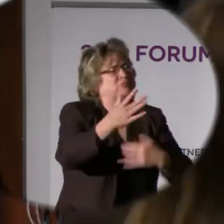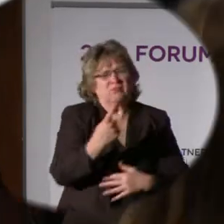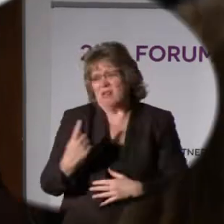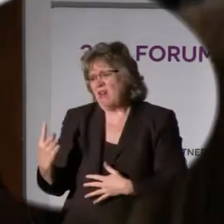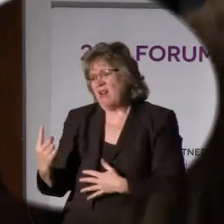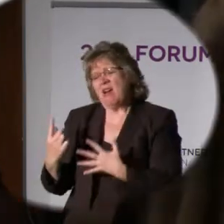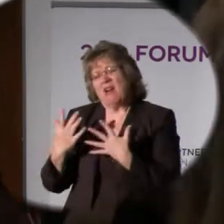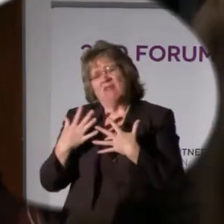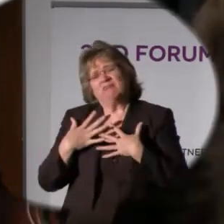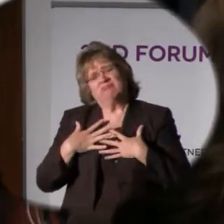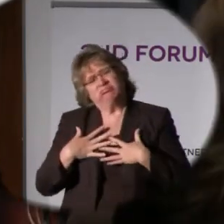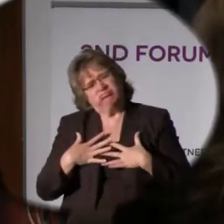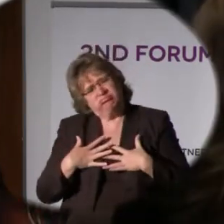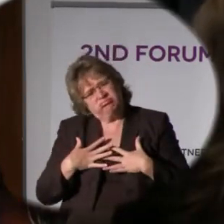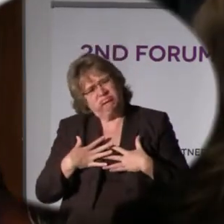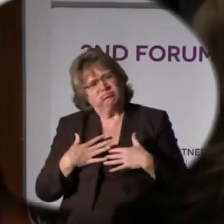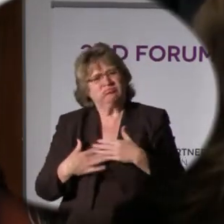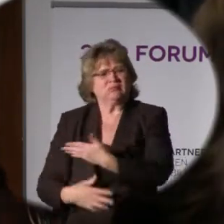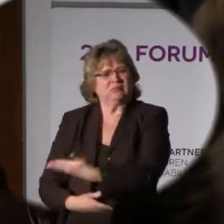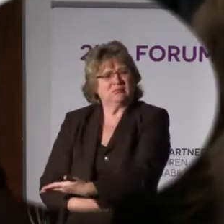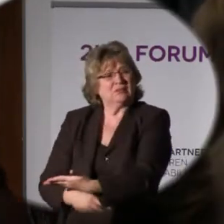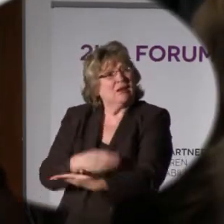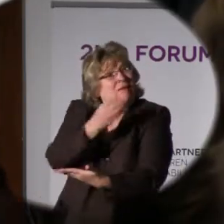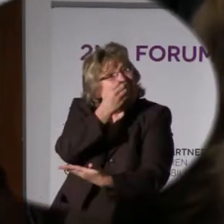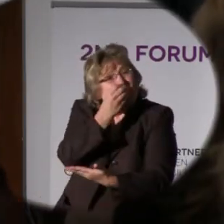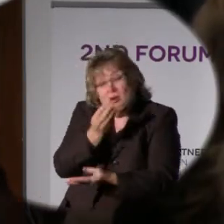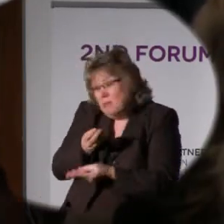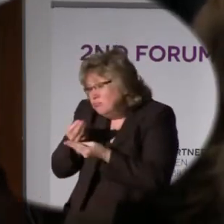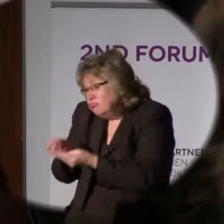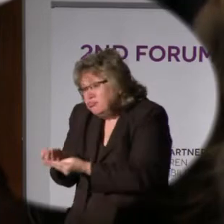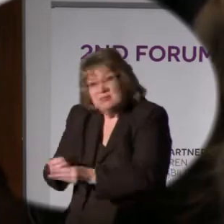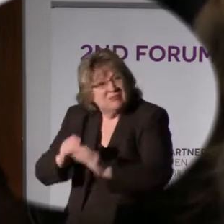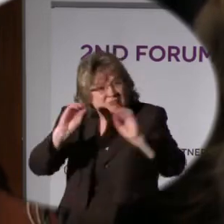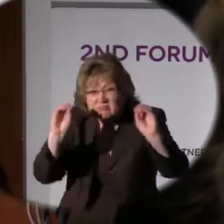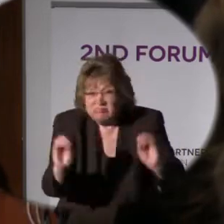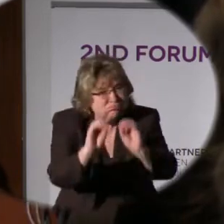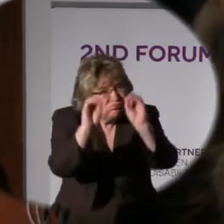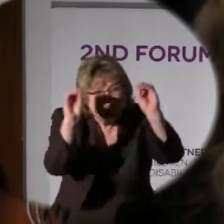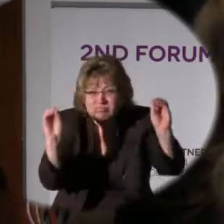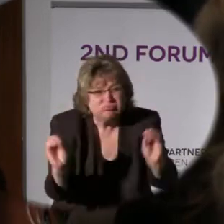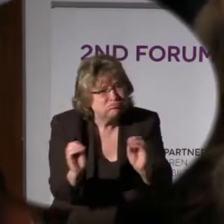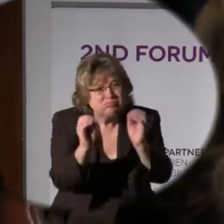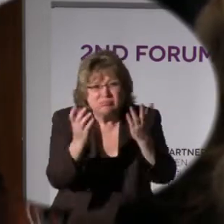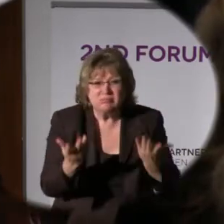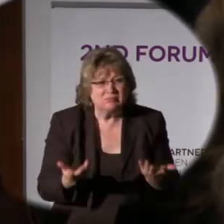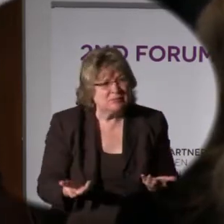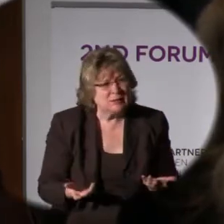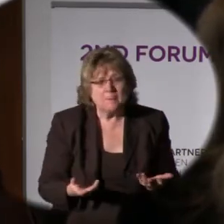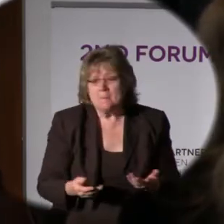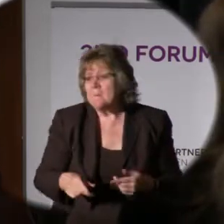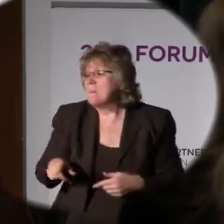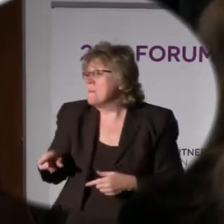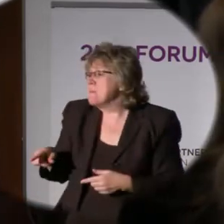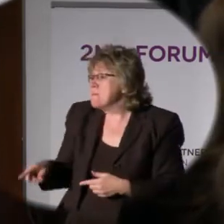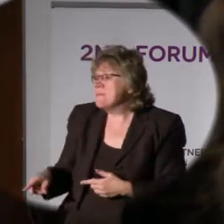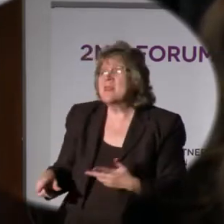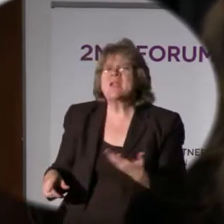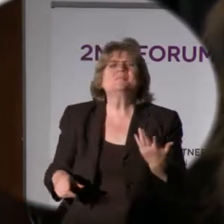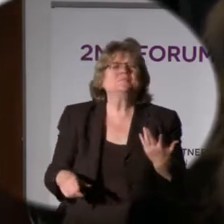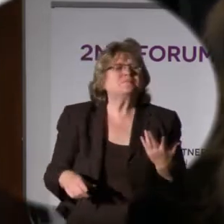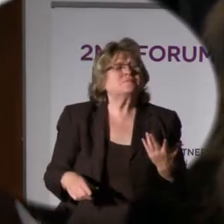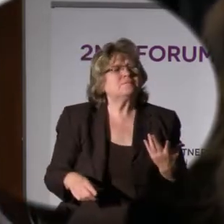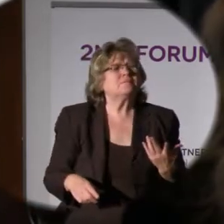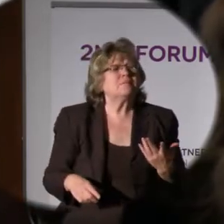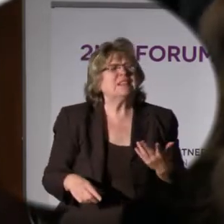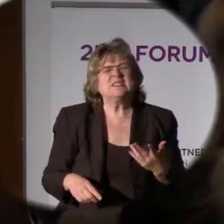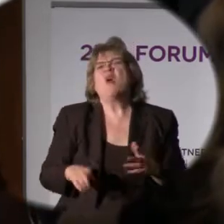from. And when you ask, you'll be told, yes, I have to go out to fetch food for this